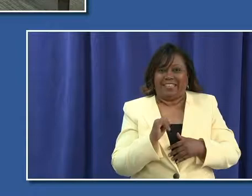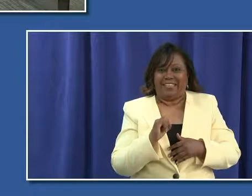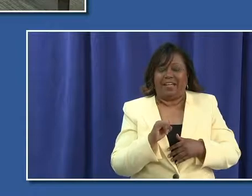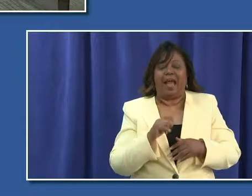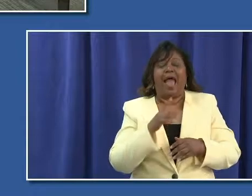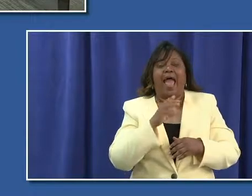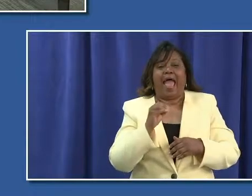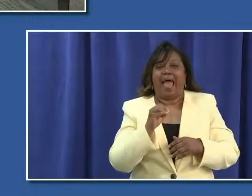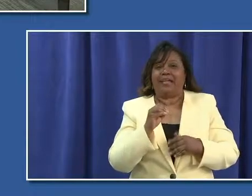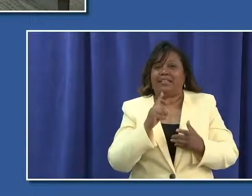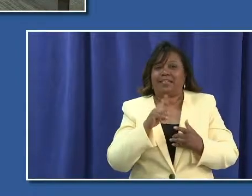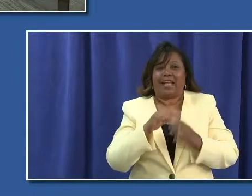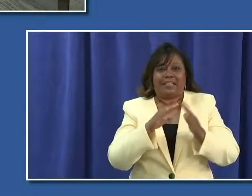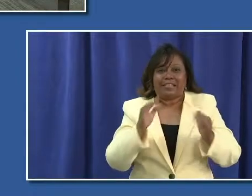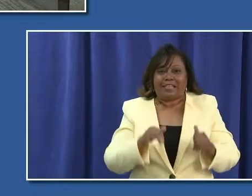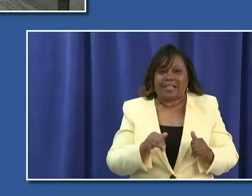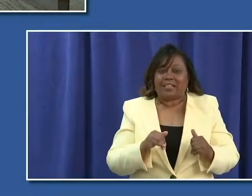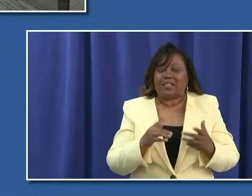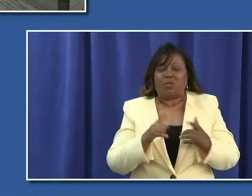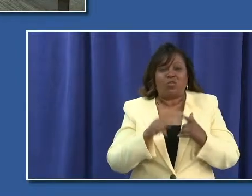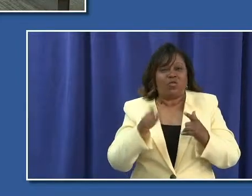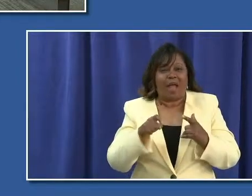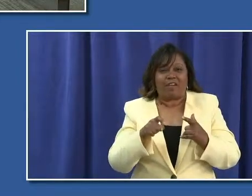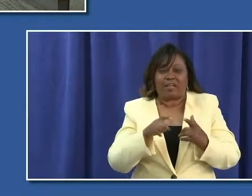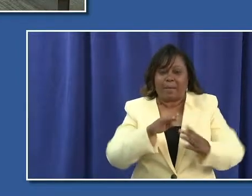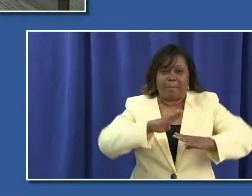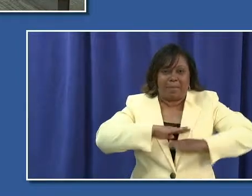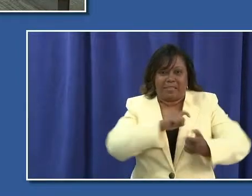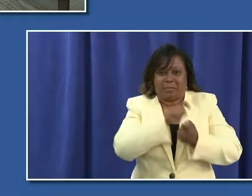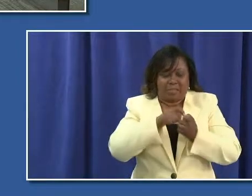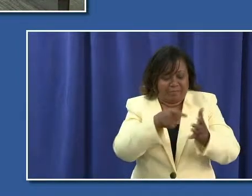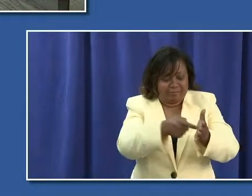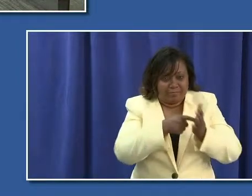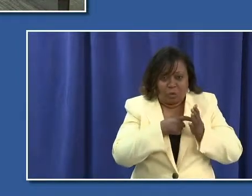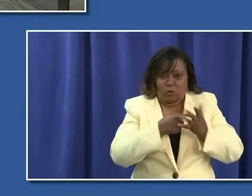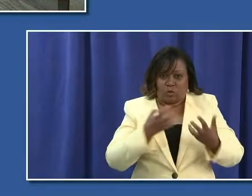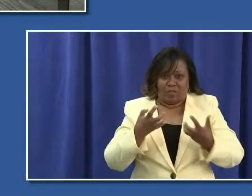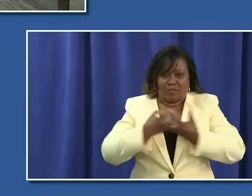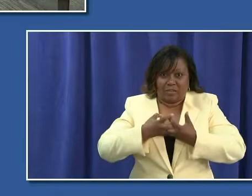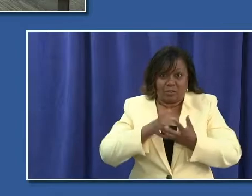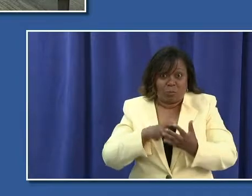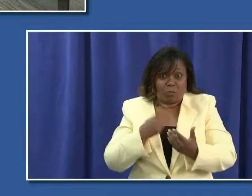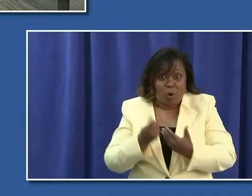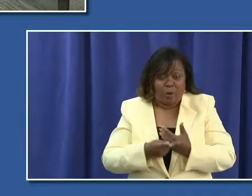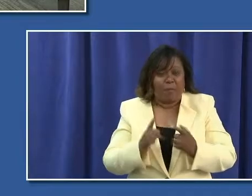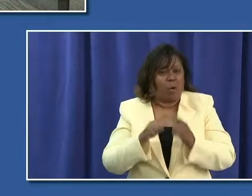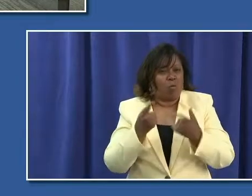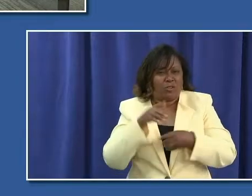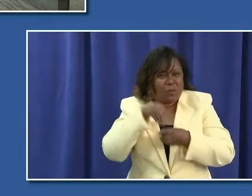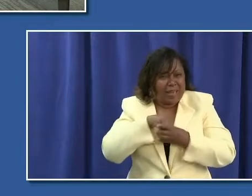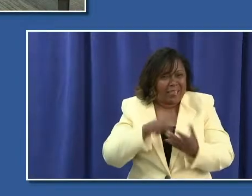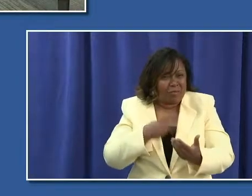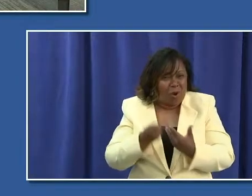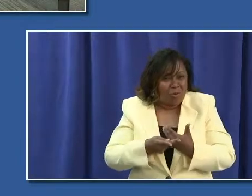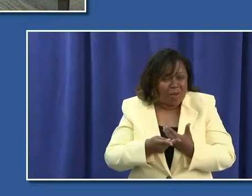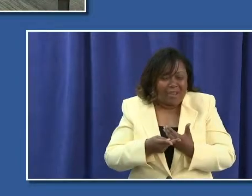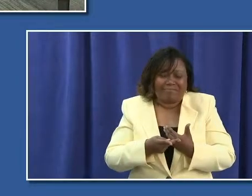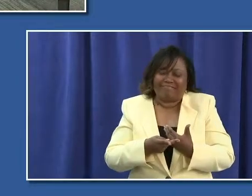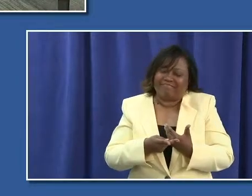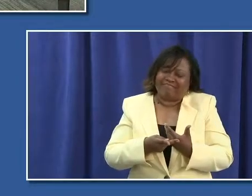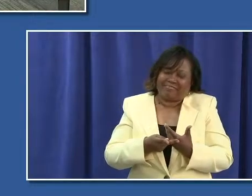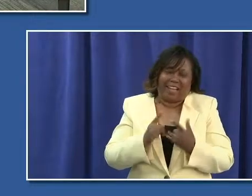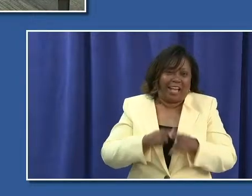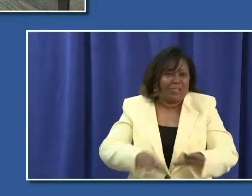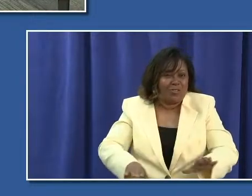it's a system where you have to meet certain criteria to be able to fit into the program. But once you're in the program,